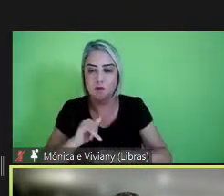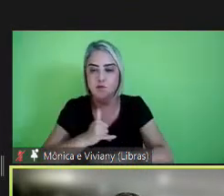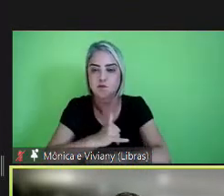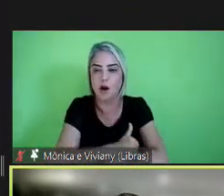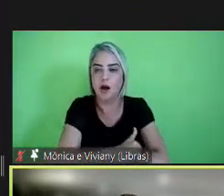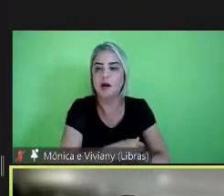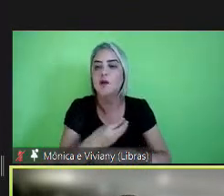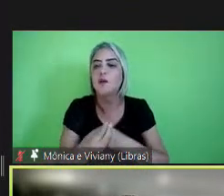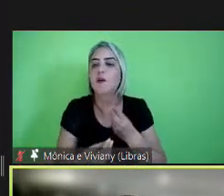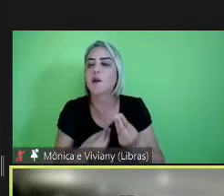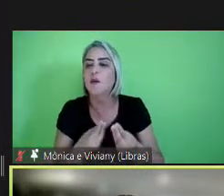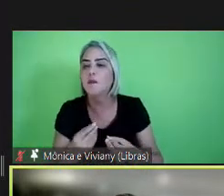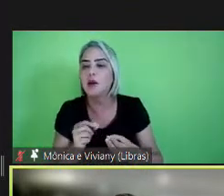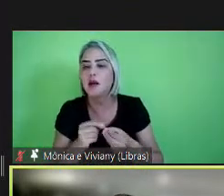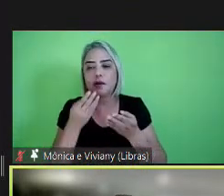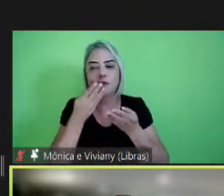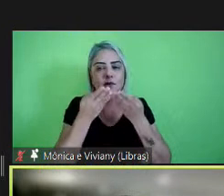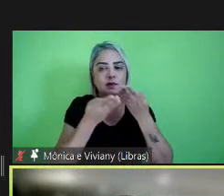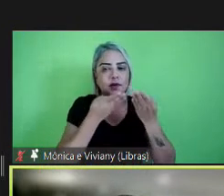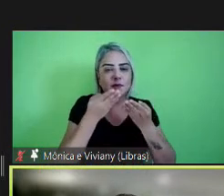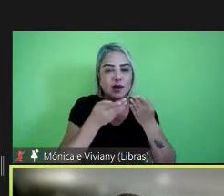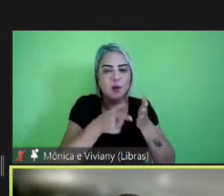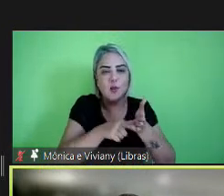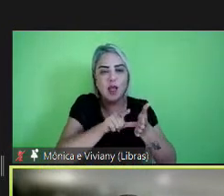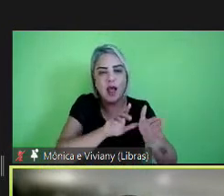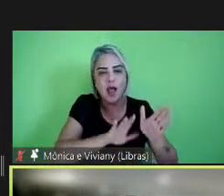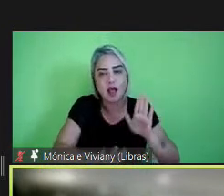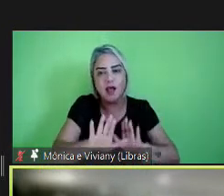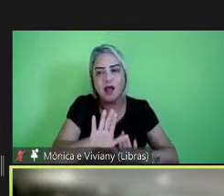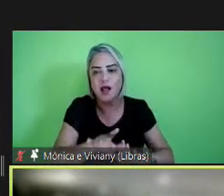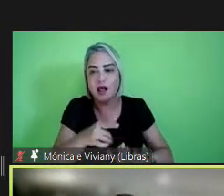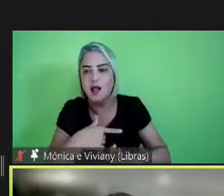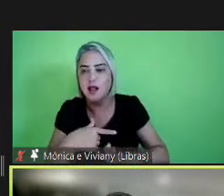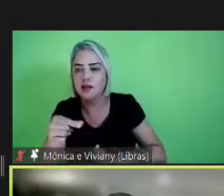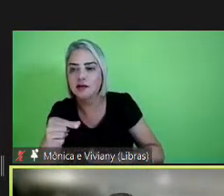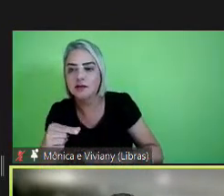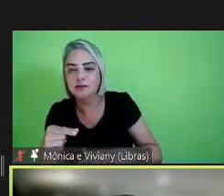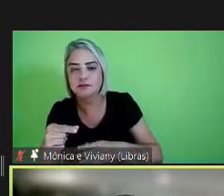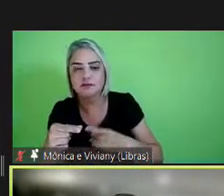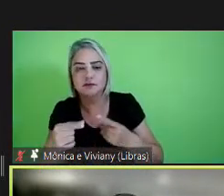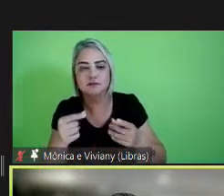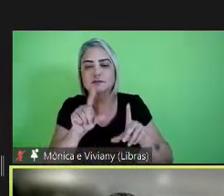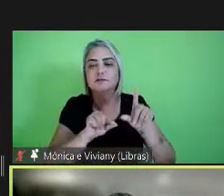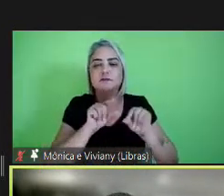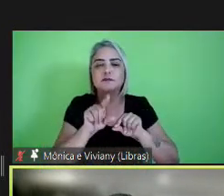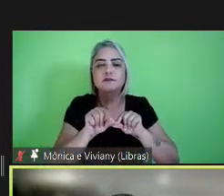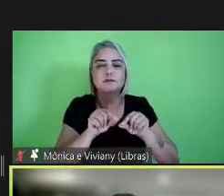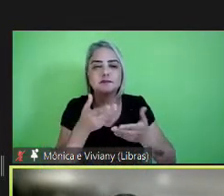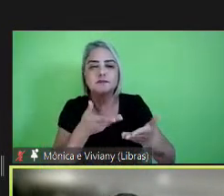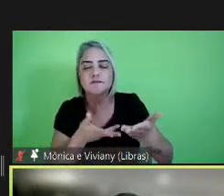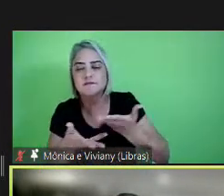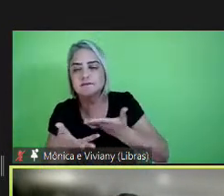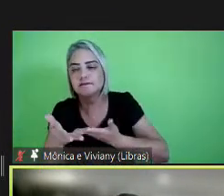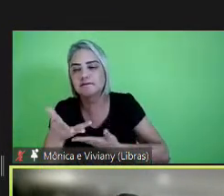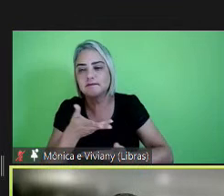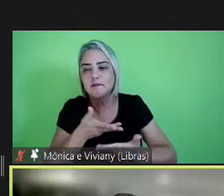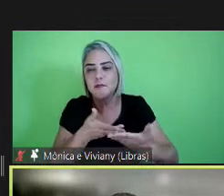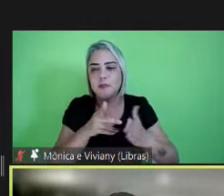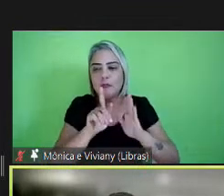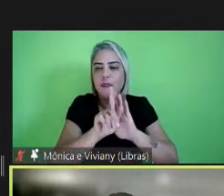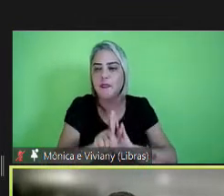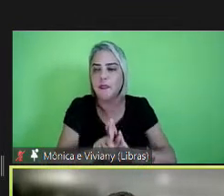need treatment options and obesity management options, which we've just heard Helena talking about from a Canadian